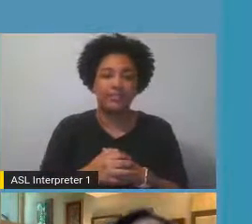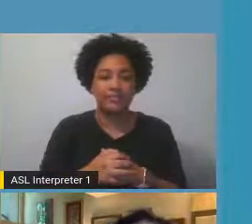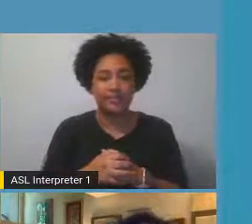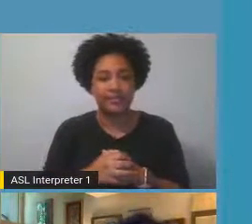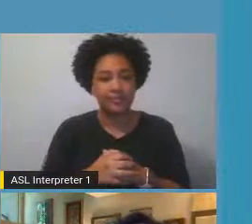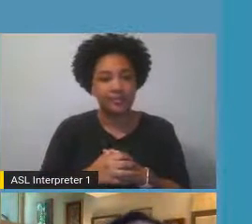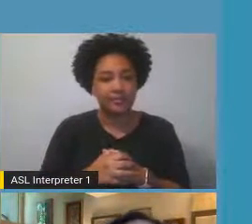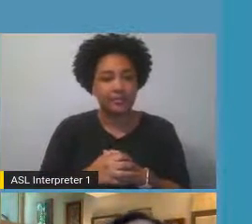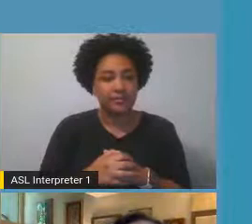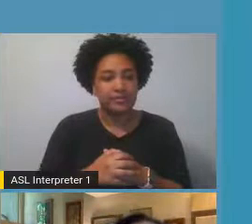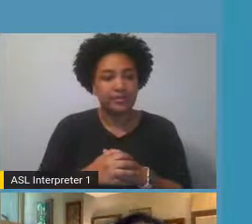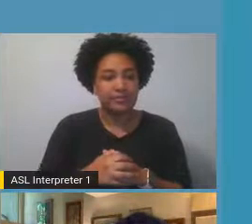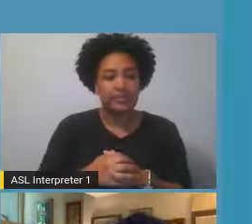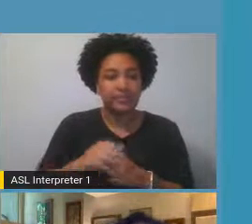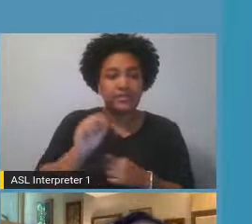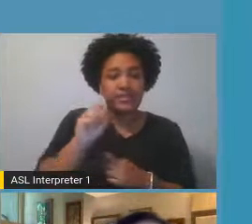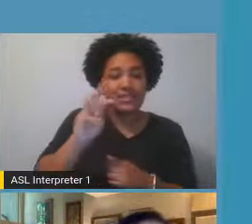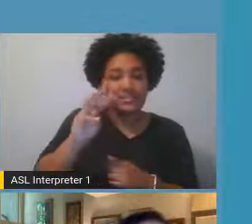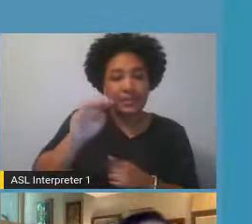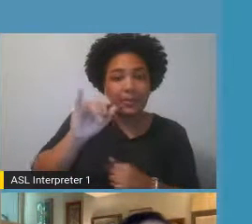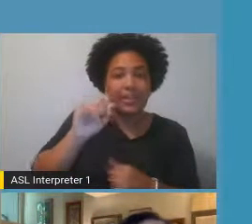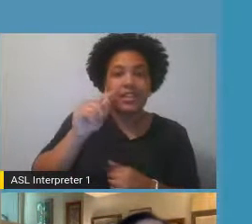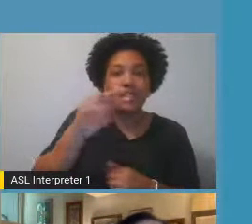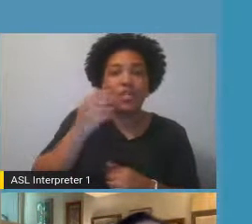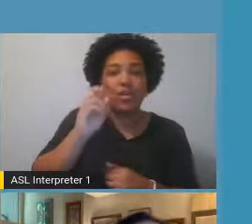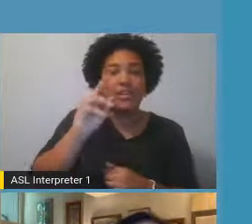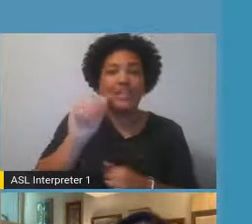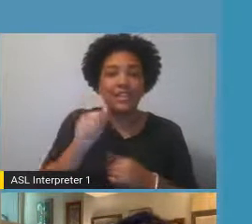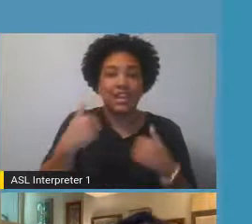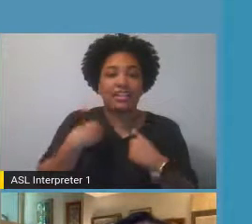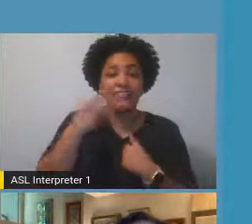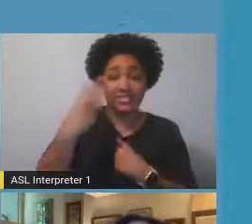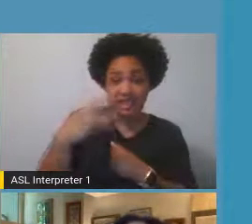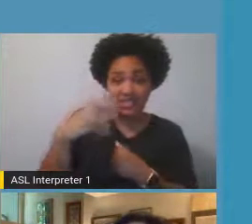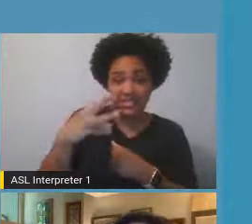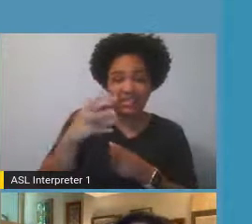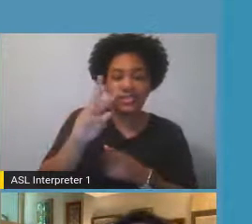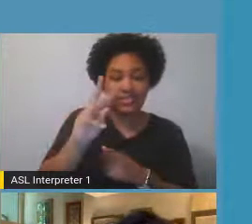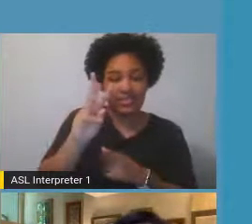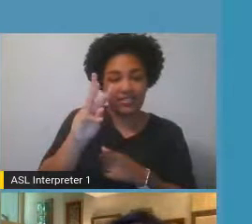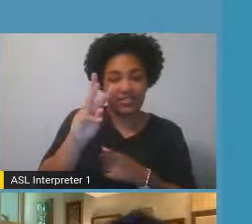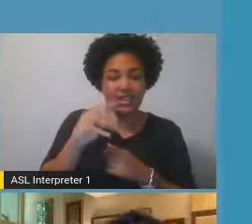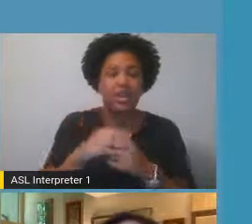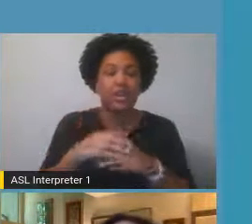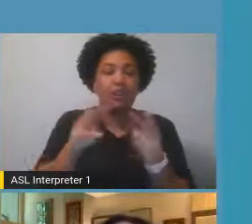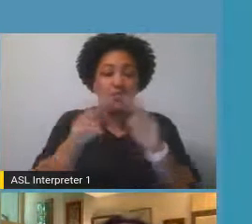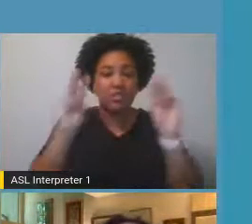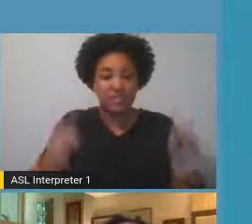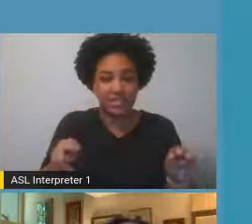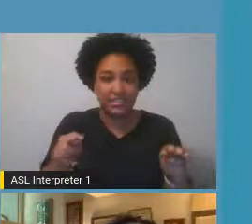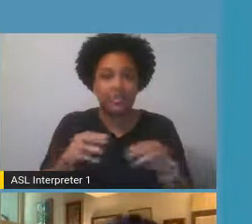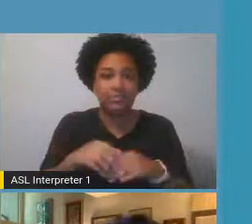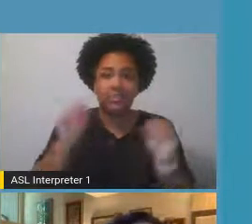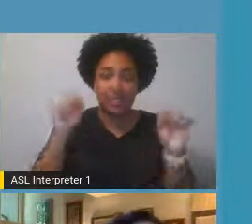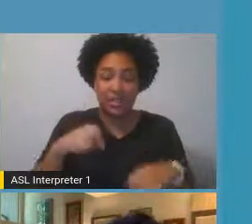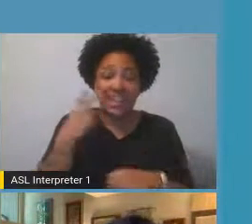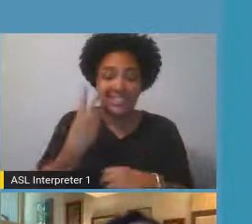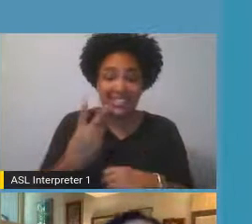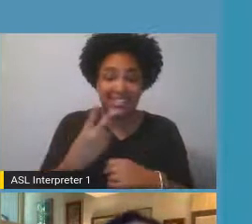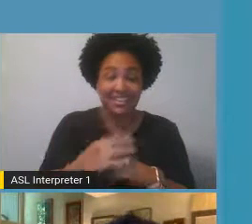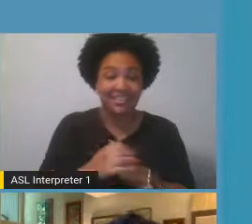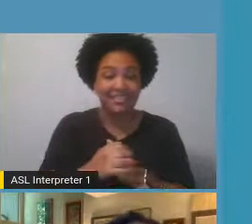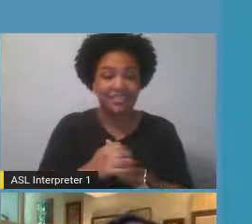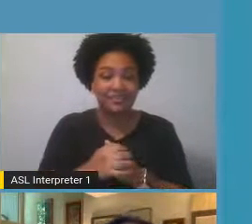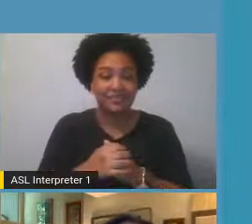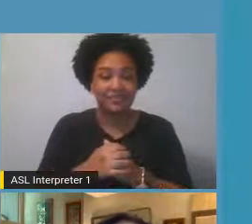that, in the same fashion, the items are available for visually. If you're not able to go physically, that you're able to